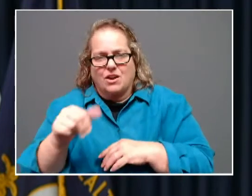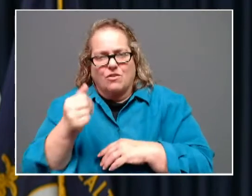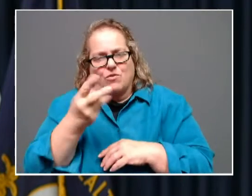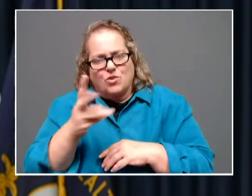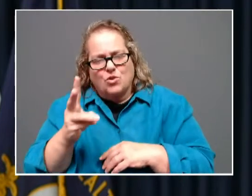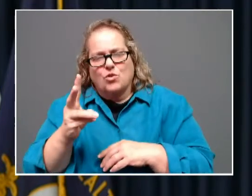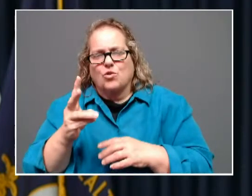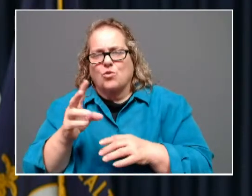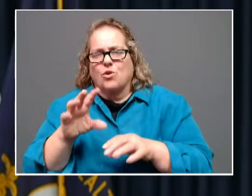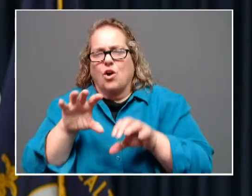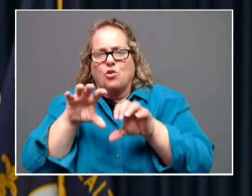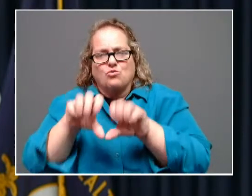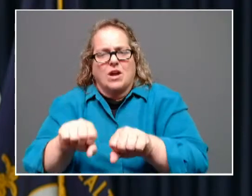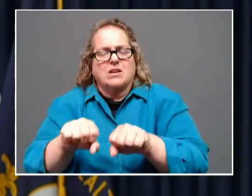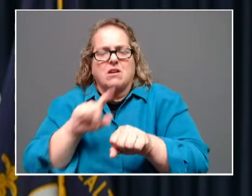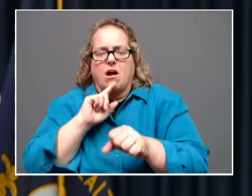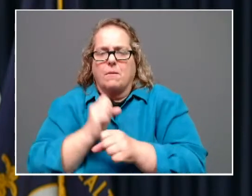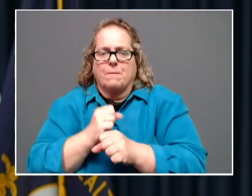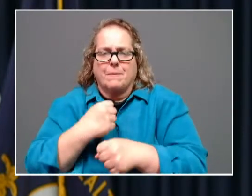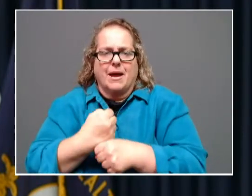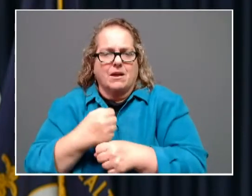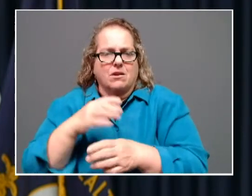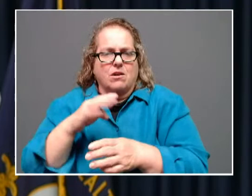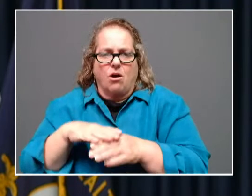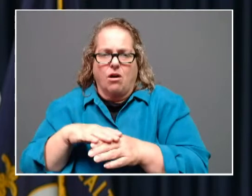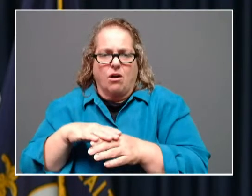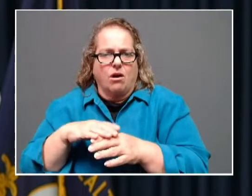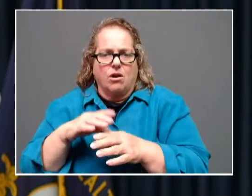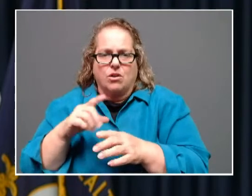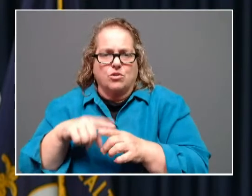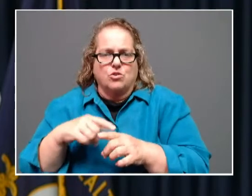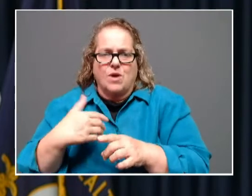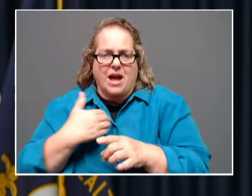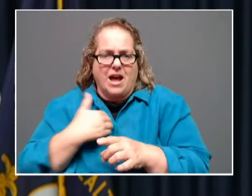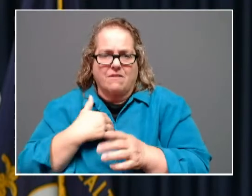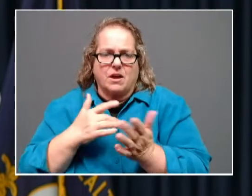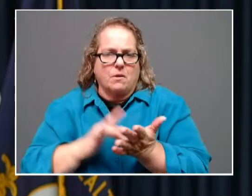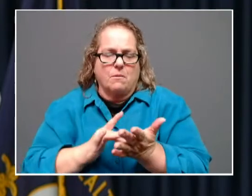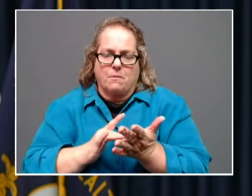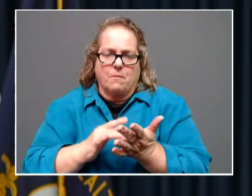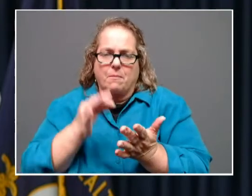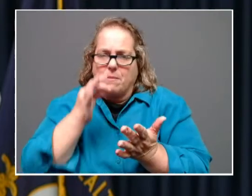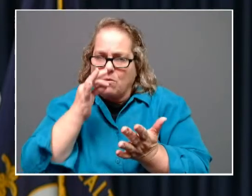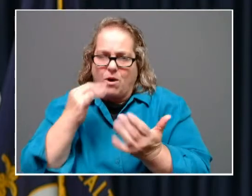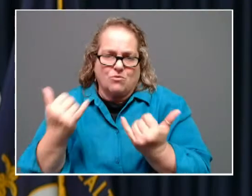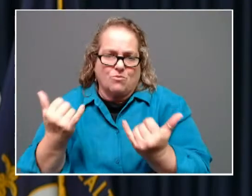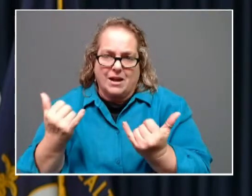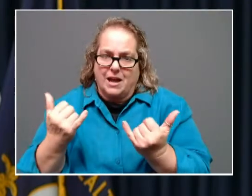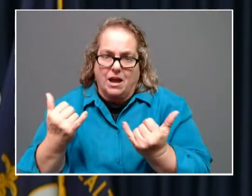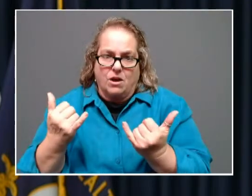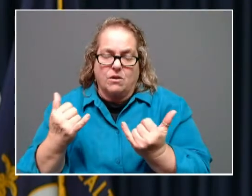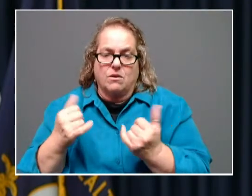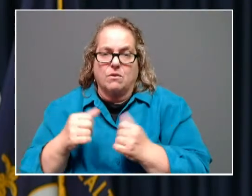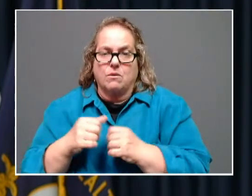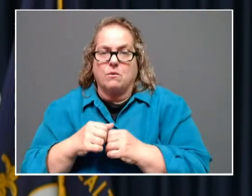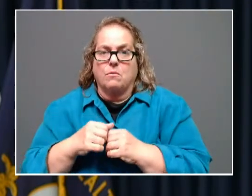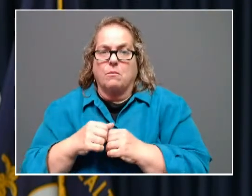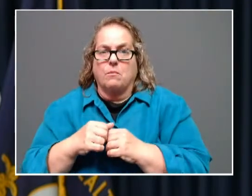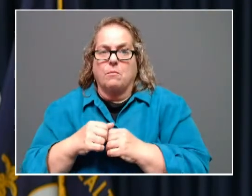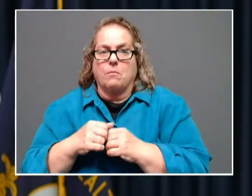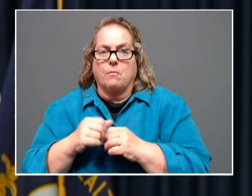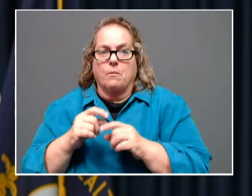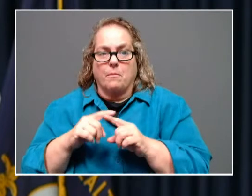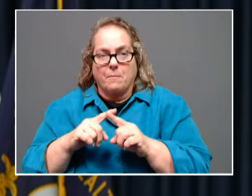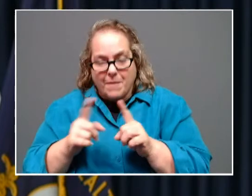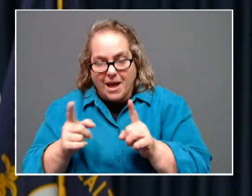possession. You got to work pretty hard to get arrested for possession of marijuana right now. But you know,